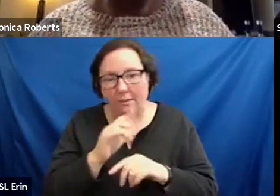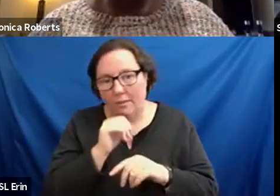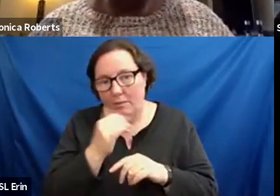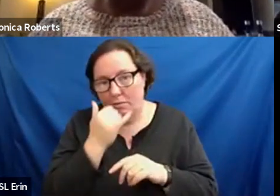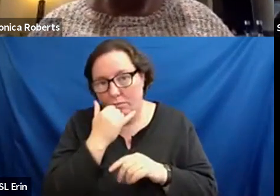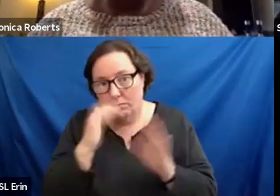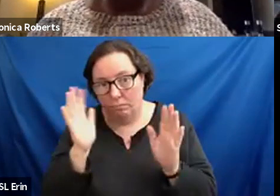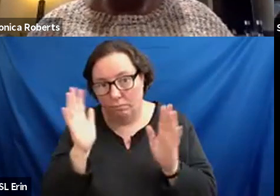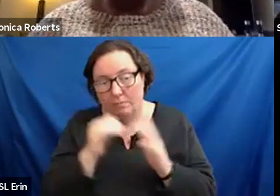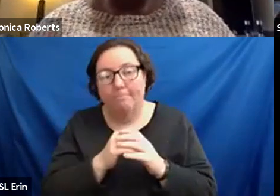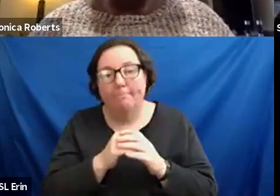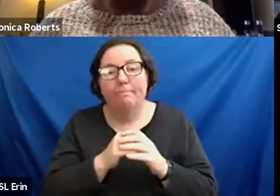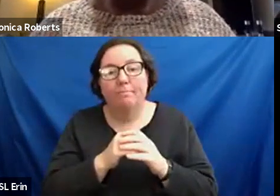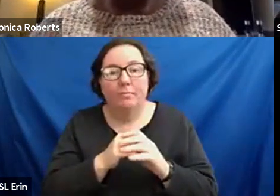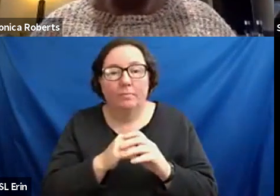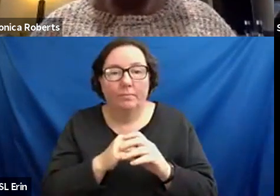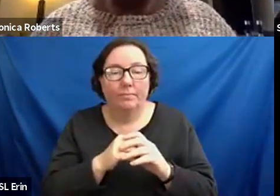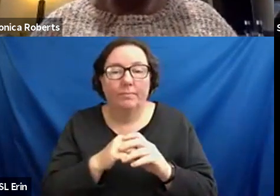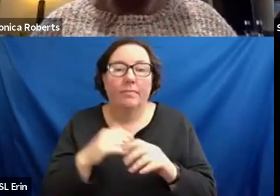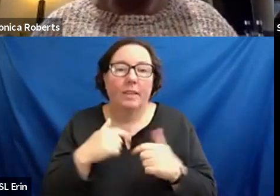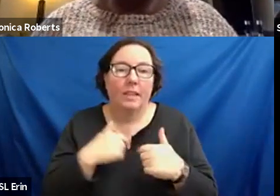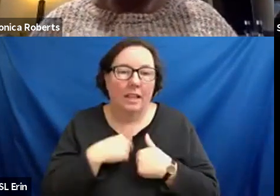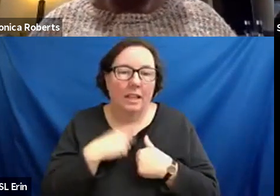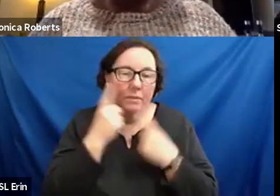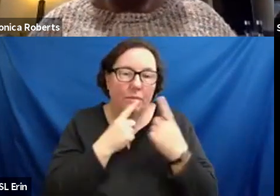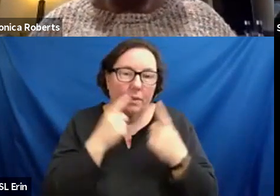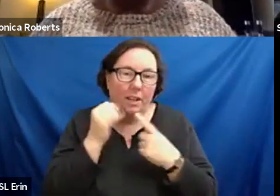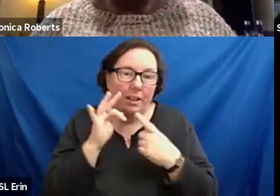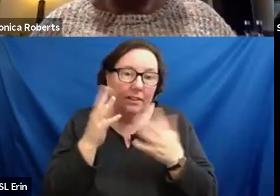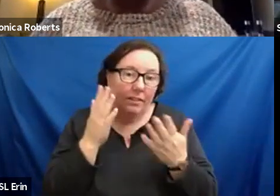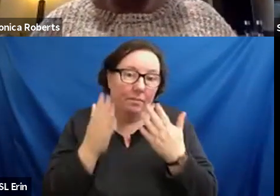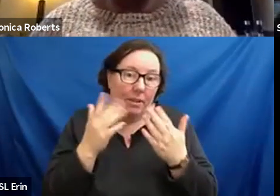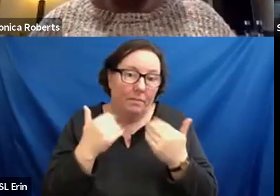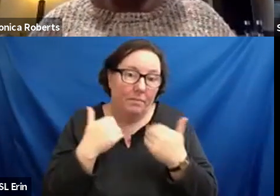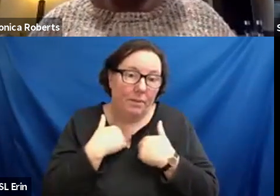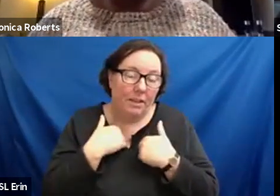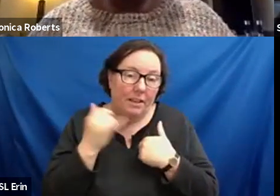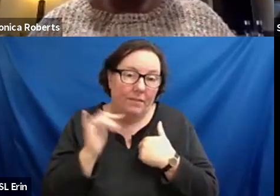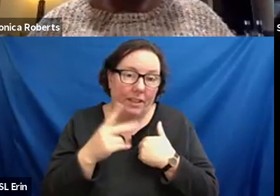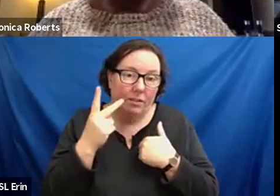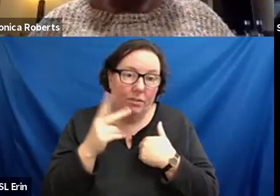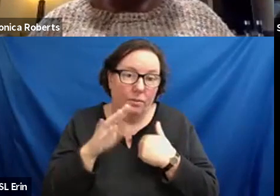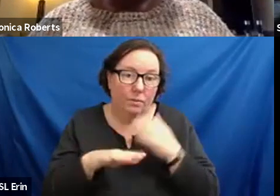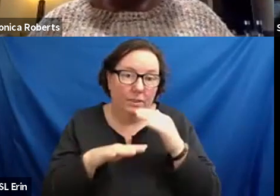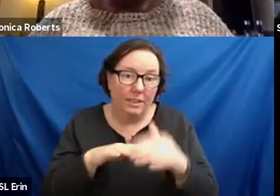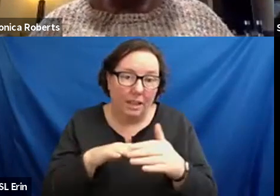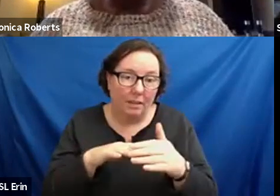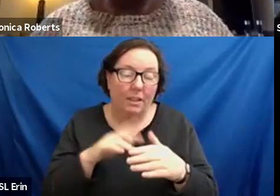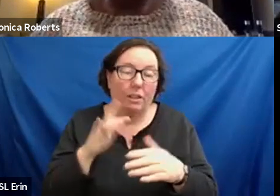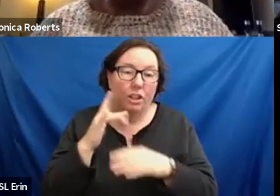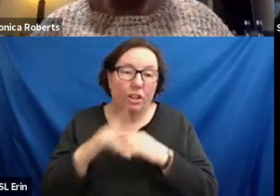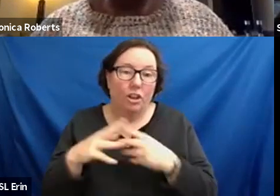mistaken. And I was wondering if we might have a early